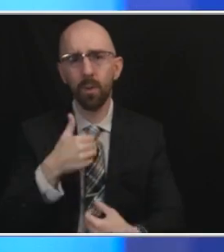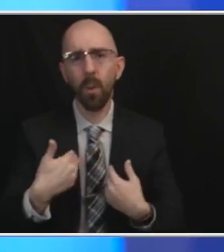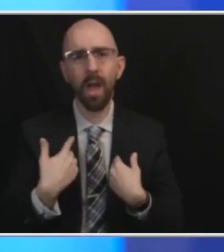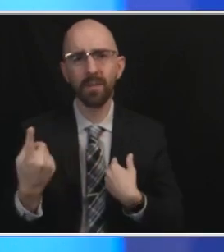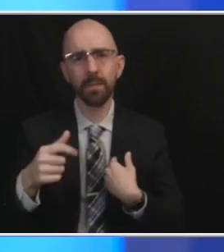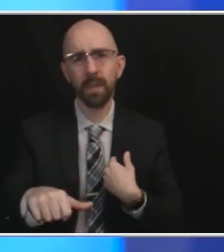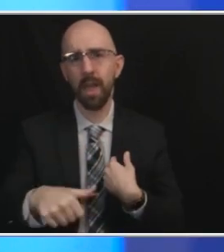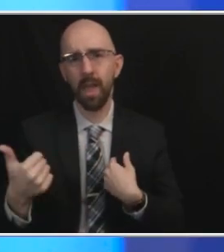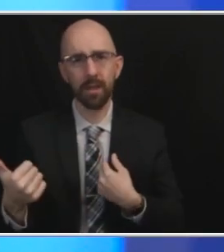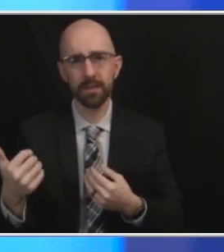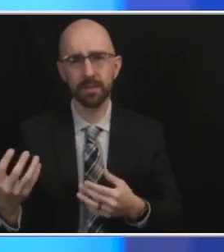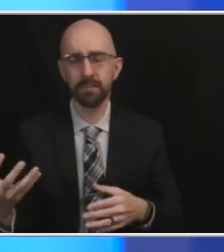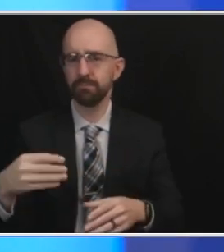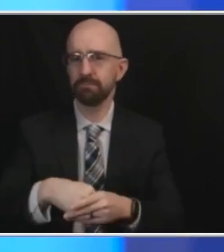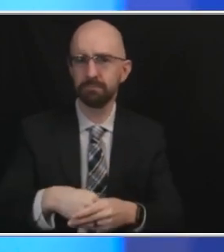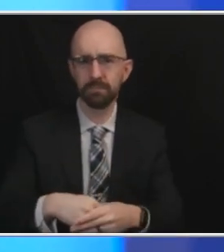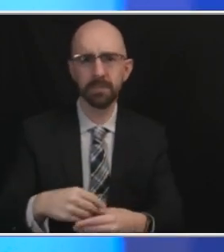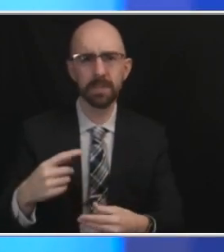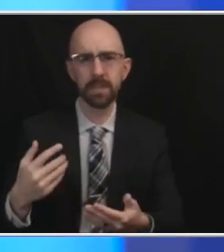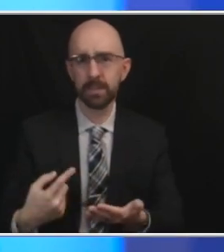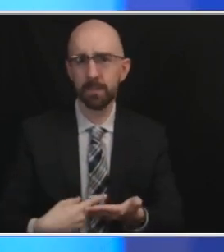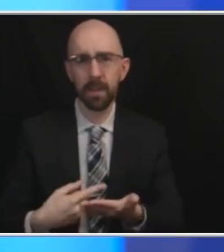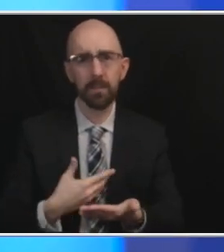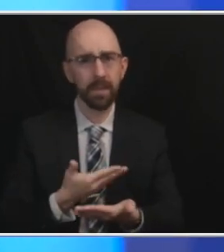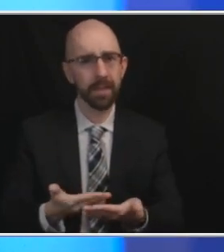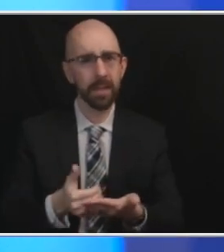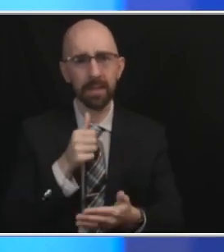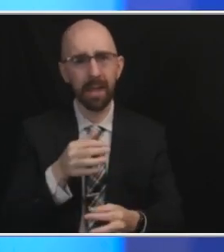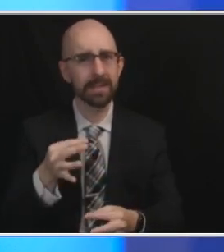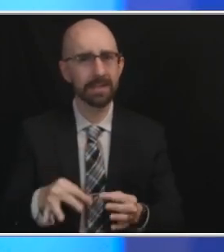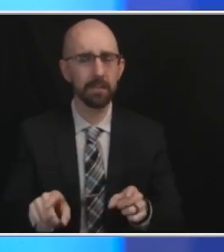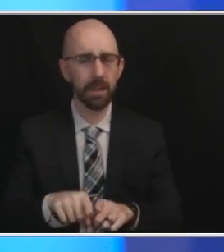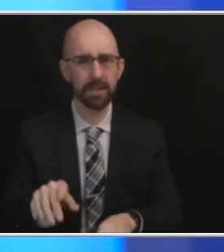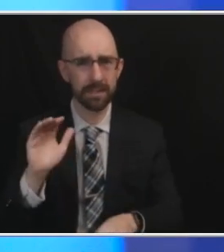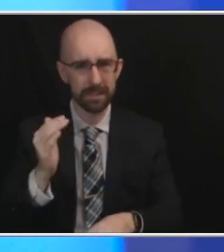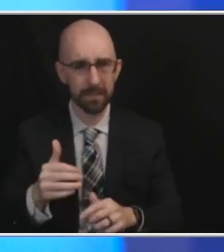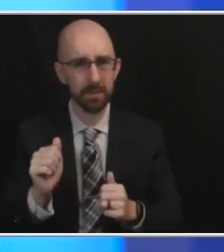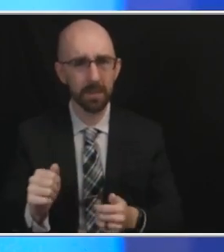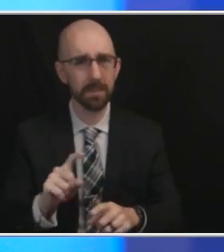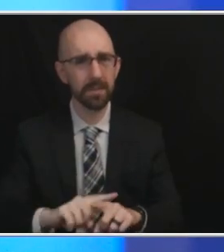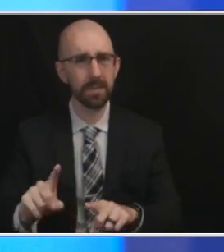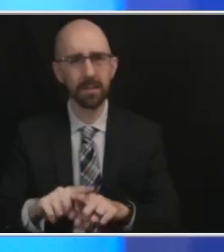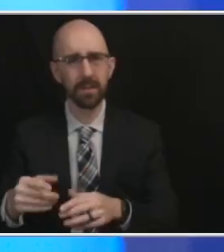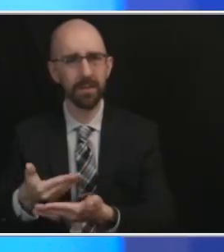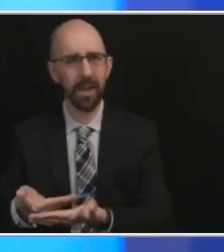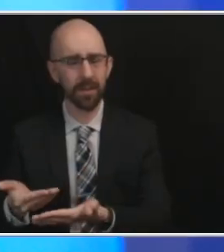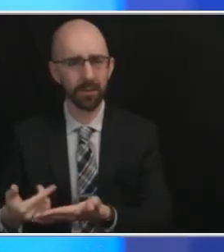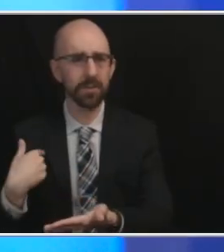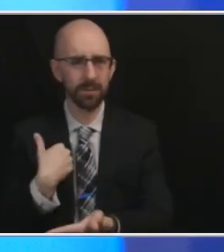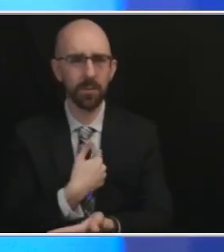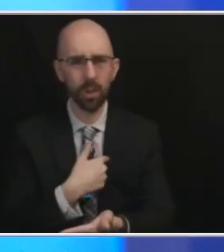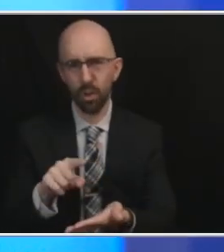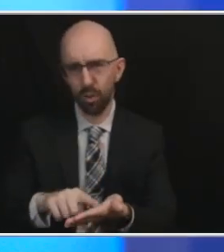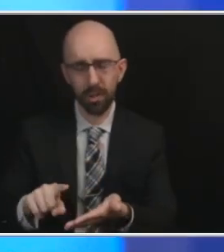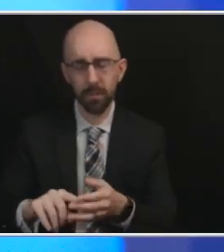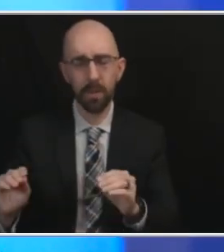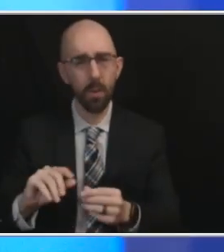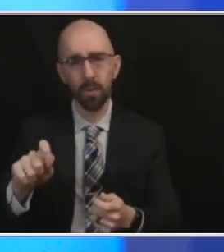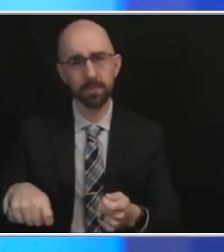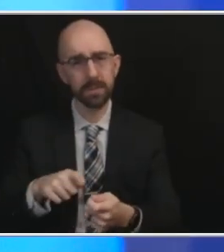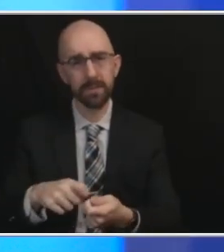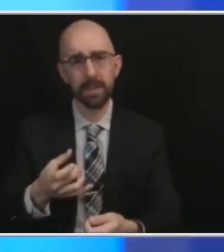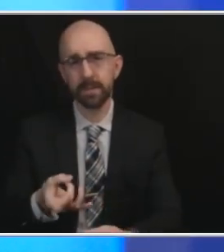superimposed. Sometimes things are not as simple as they seem, and there can be multiple factors. So worth looking into, but no specific supplements that I can